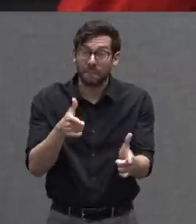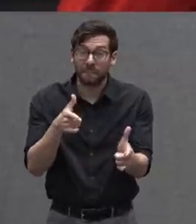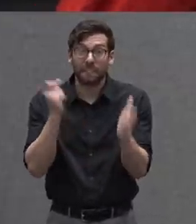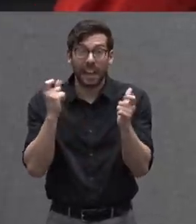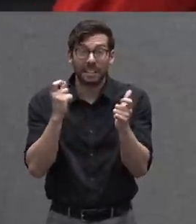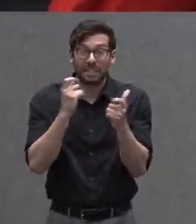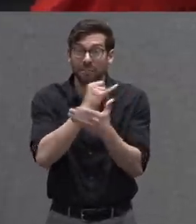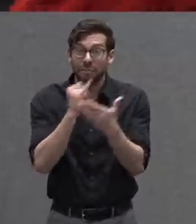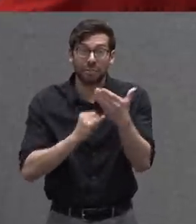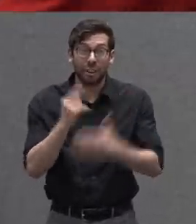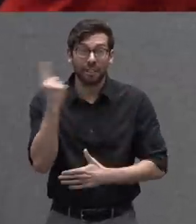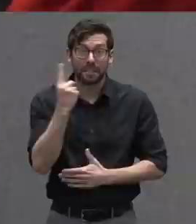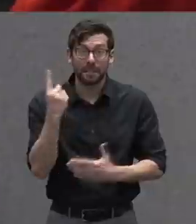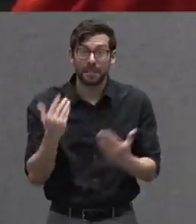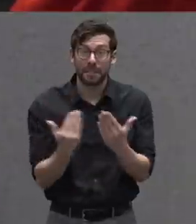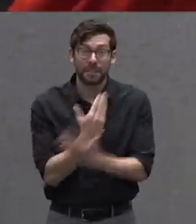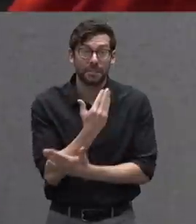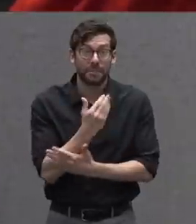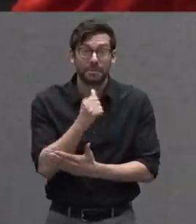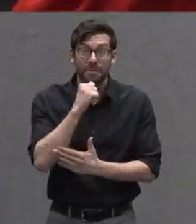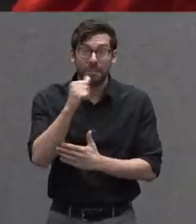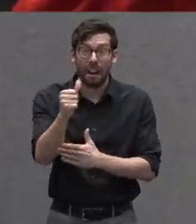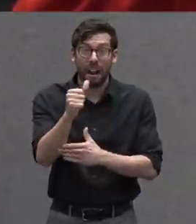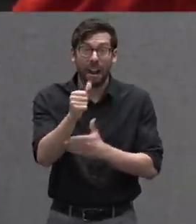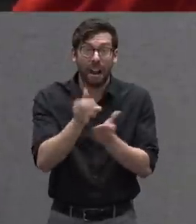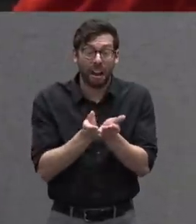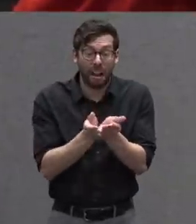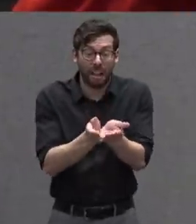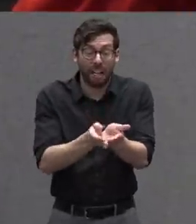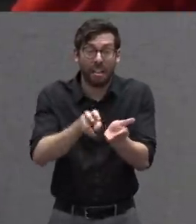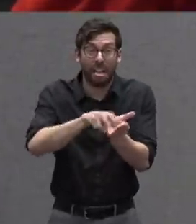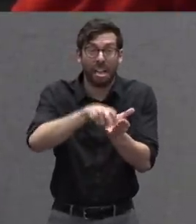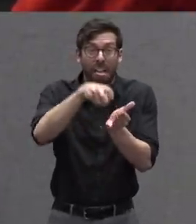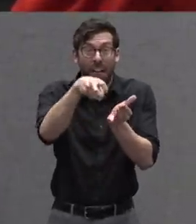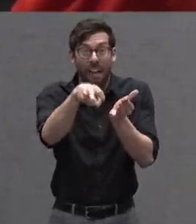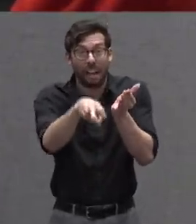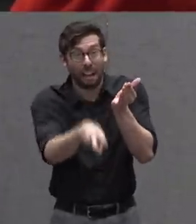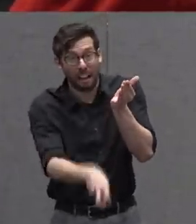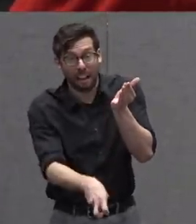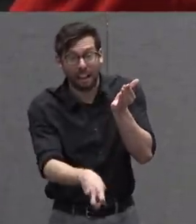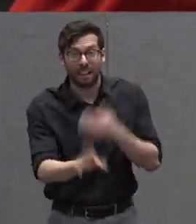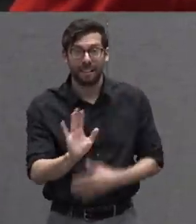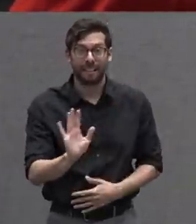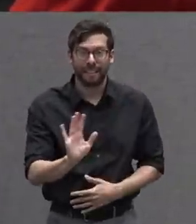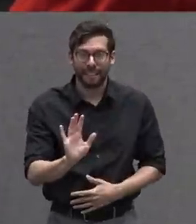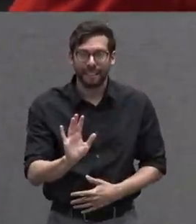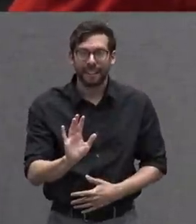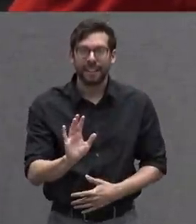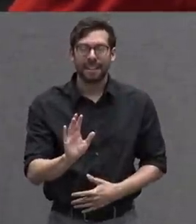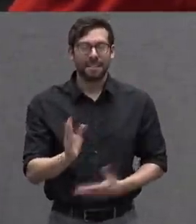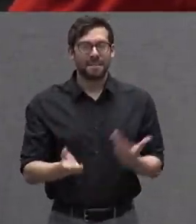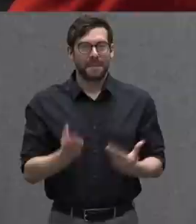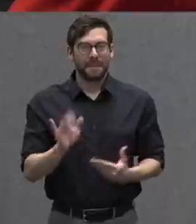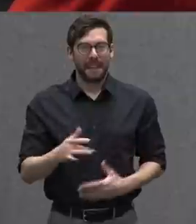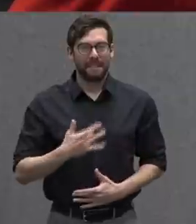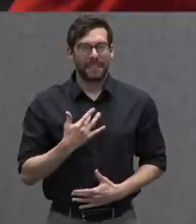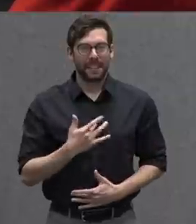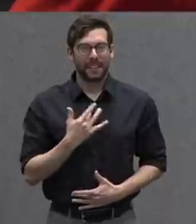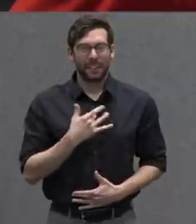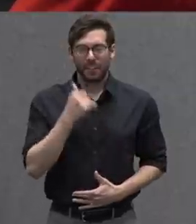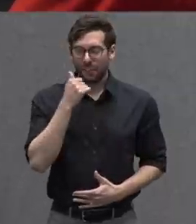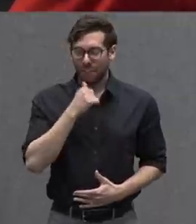down the waterfall. I wonder what that feeling is. She maybe was excited to go down the